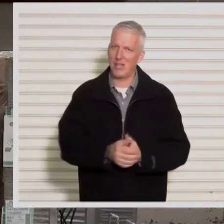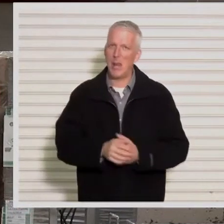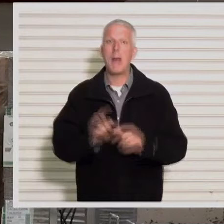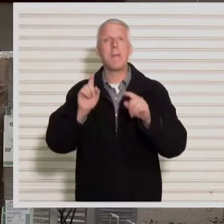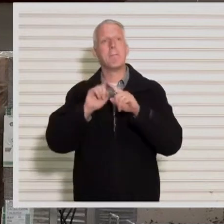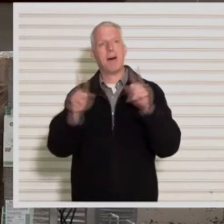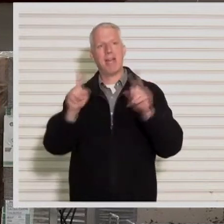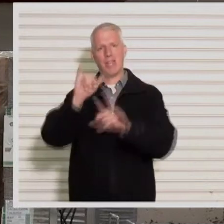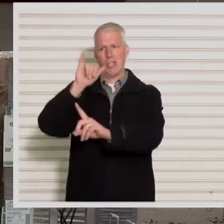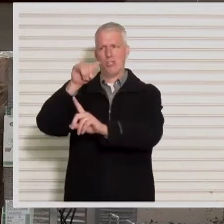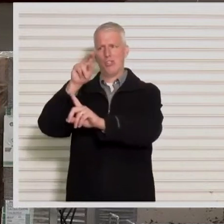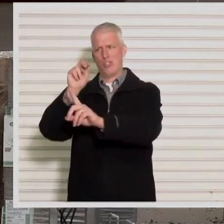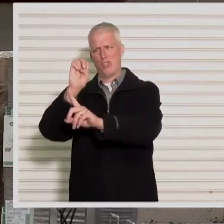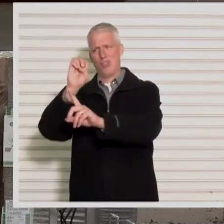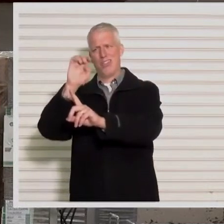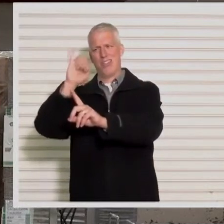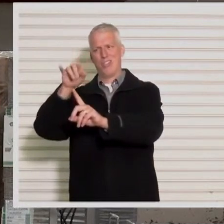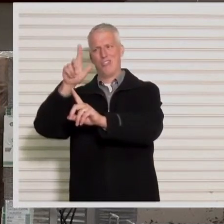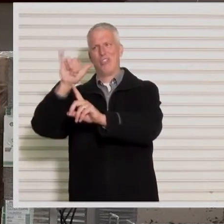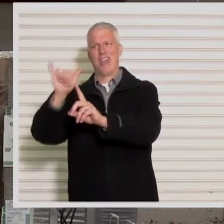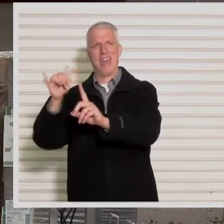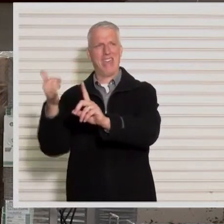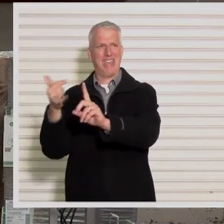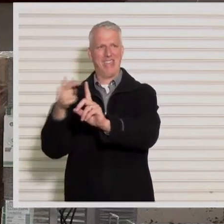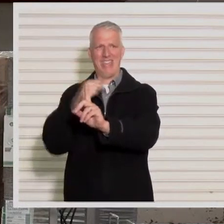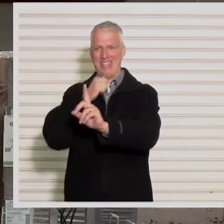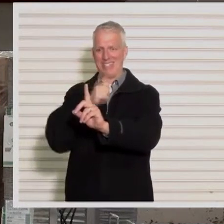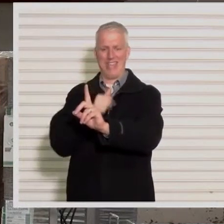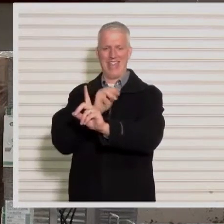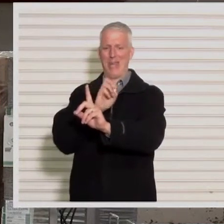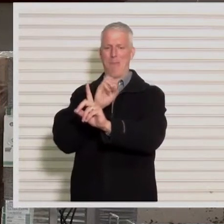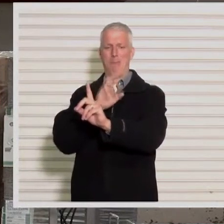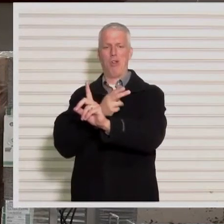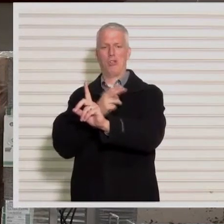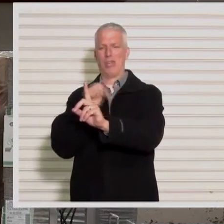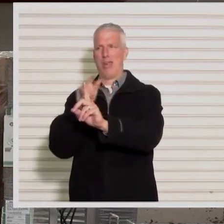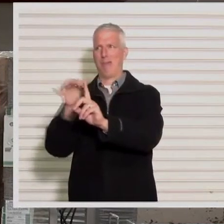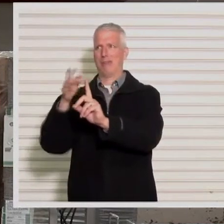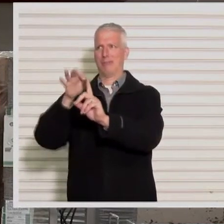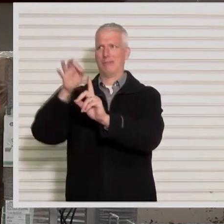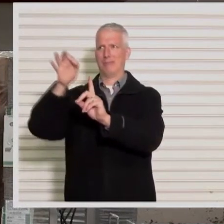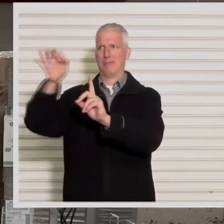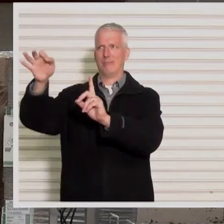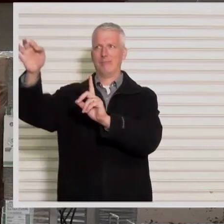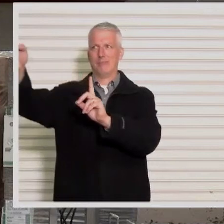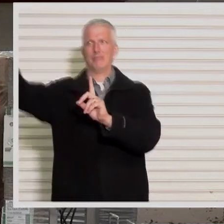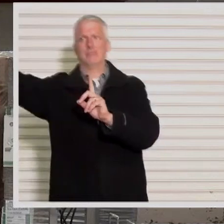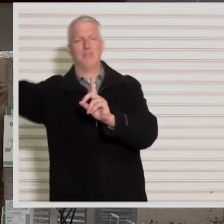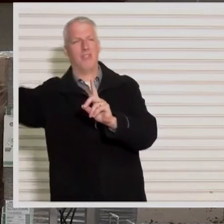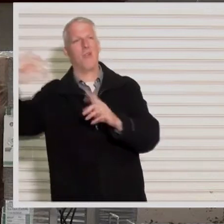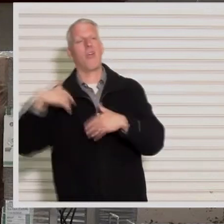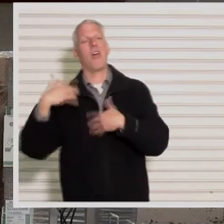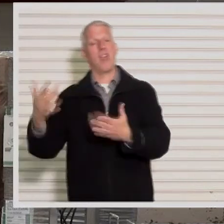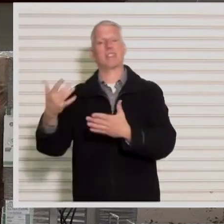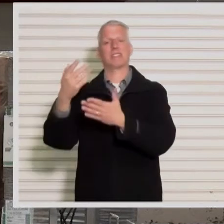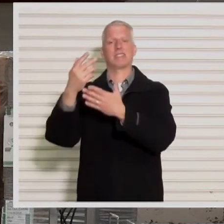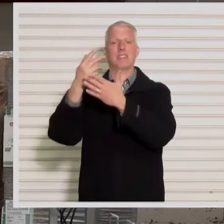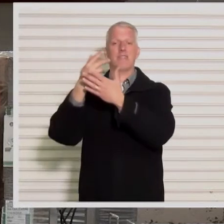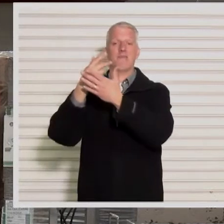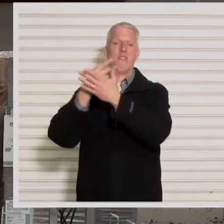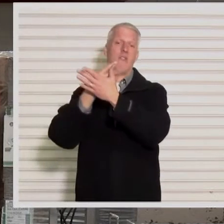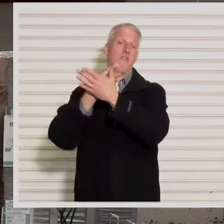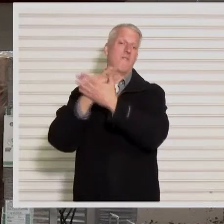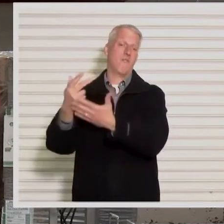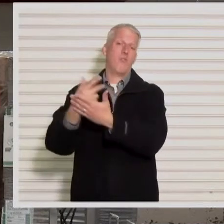But June, July is not March and April. And so over the course of the next number of weeks, we're gonna have to